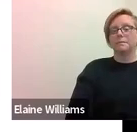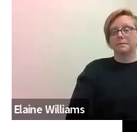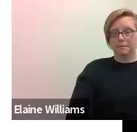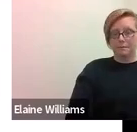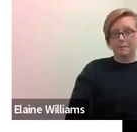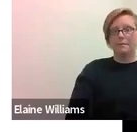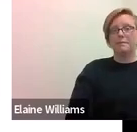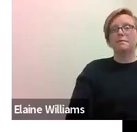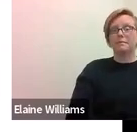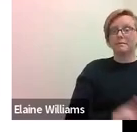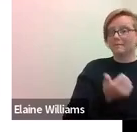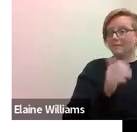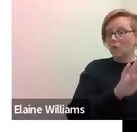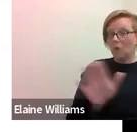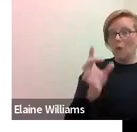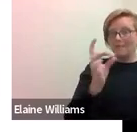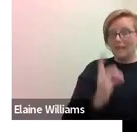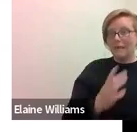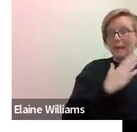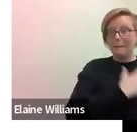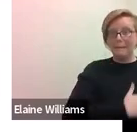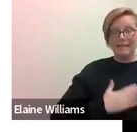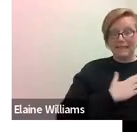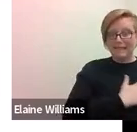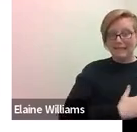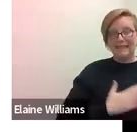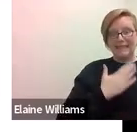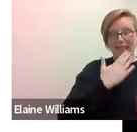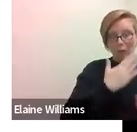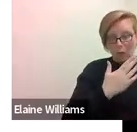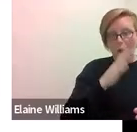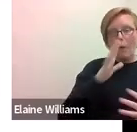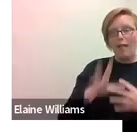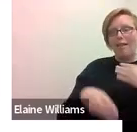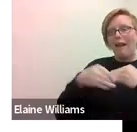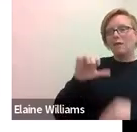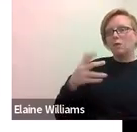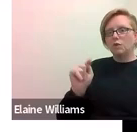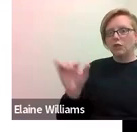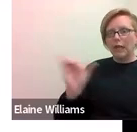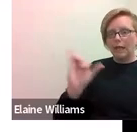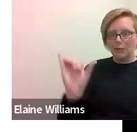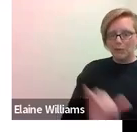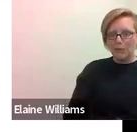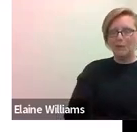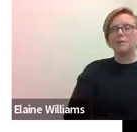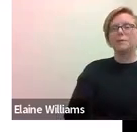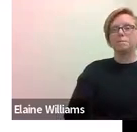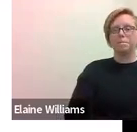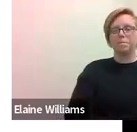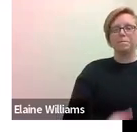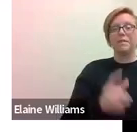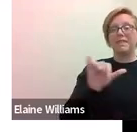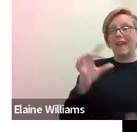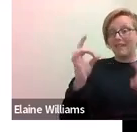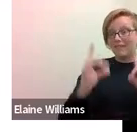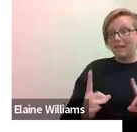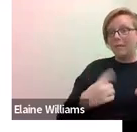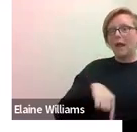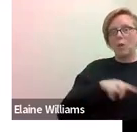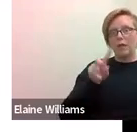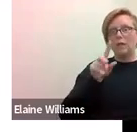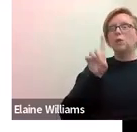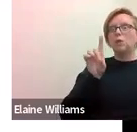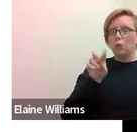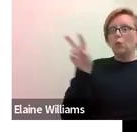for feedback. I'm also putting it in the chat box right now. We use this feedback on our